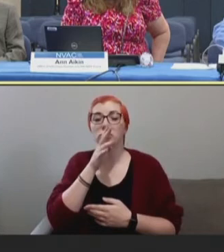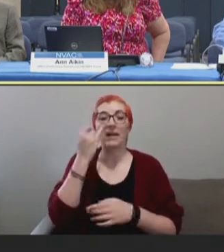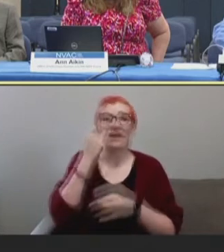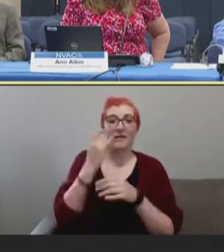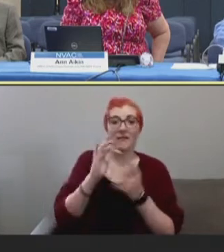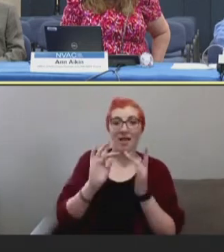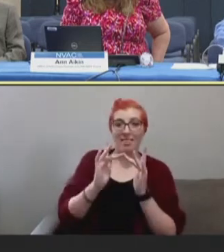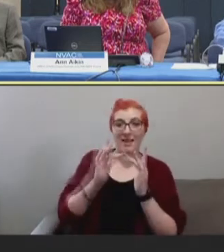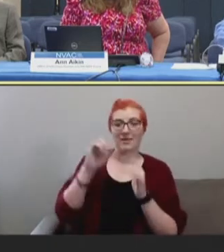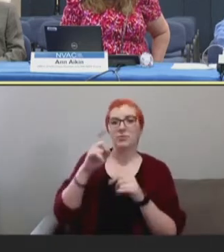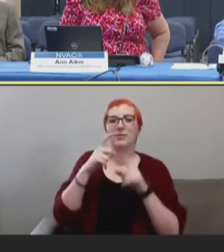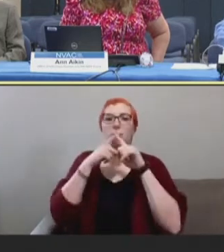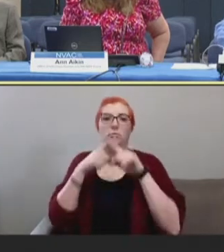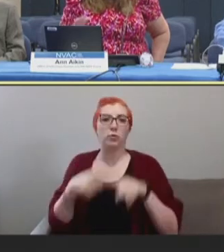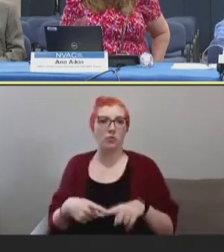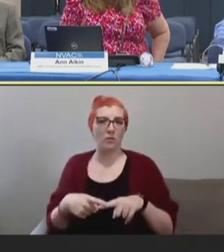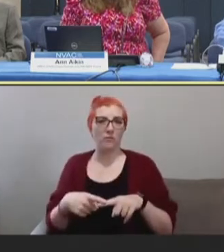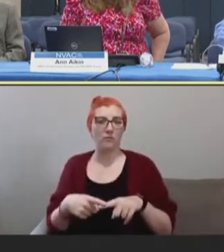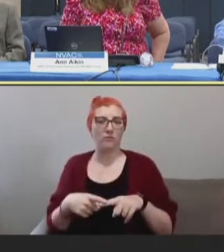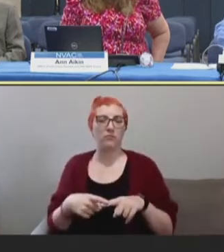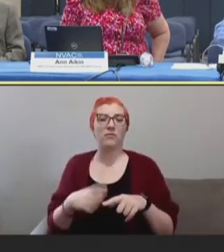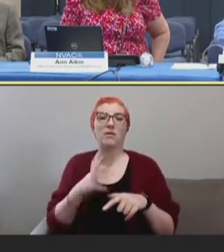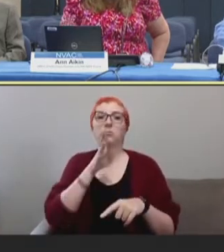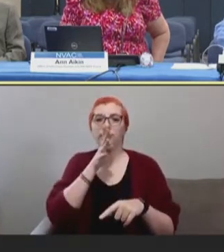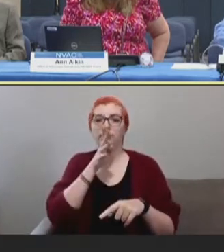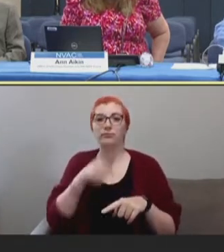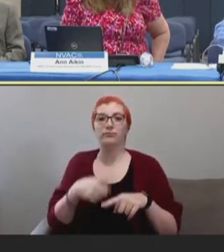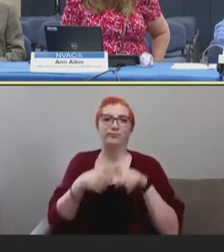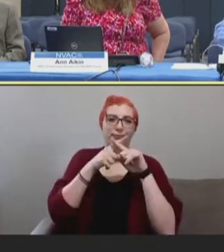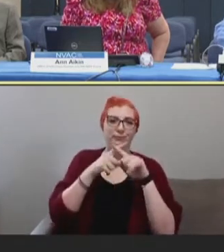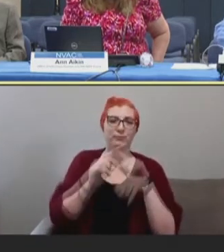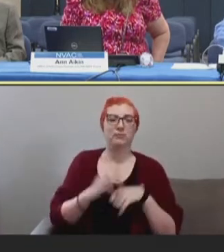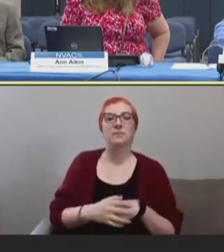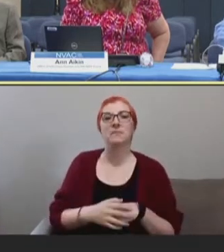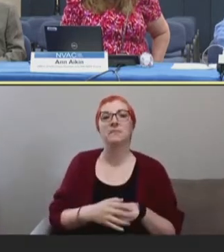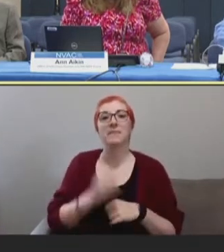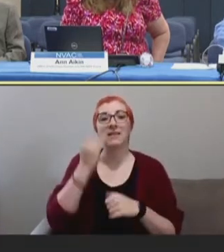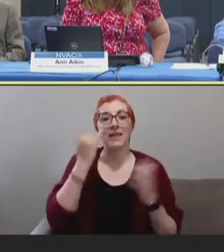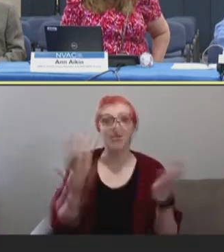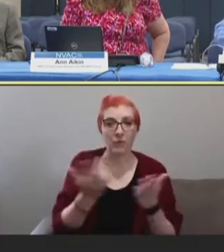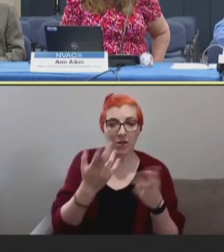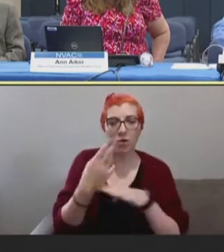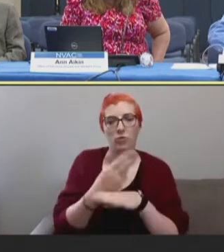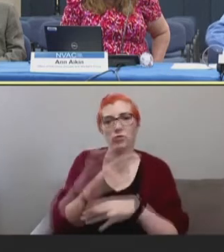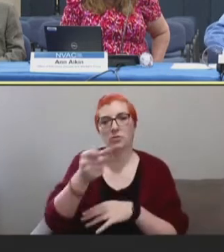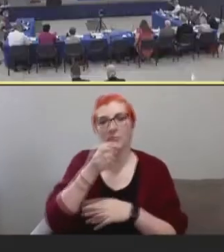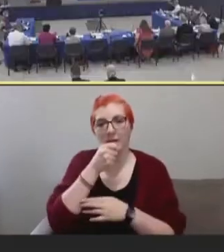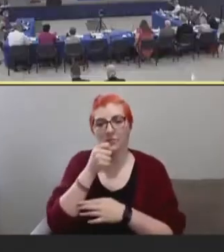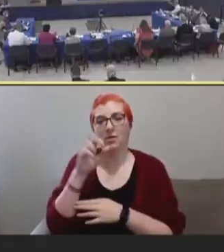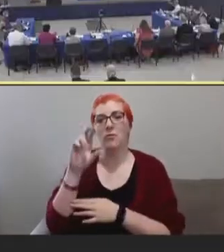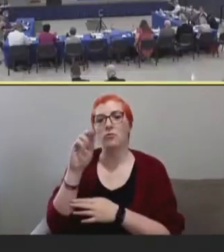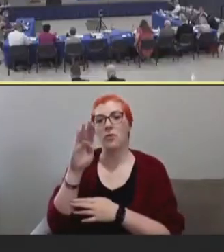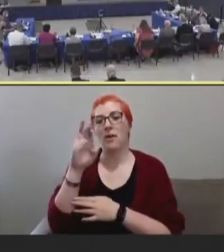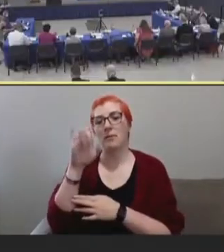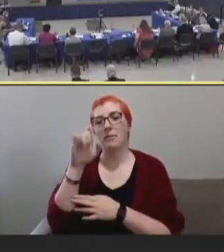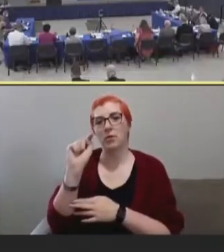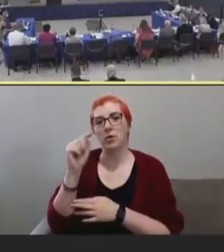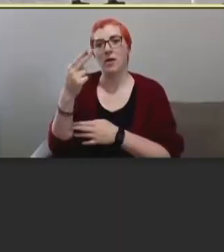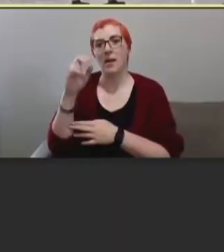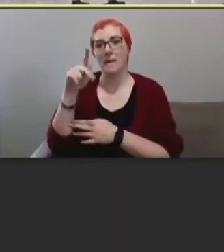to go off mute to do that. And for those of you in the meeting, please use your microphones. Robert Hopkins. Present. Glad to be